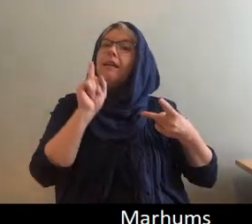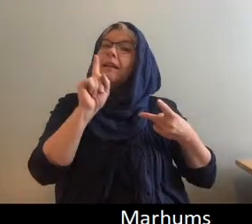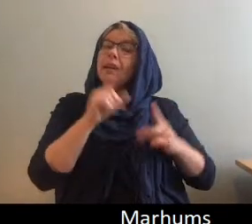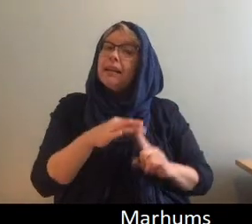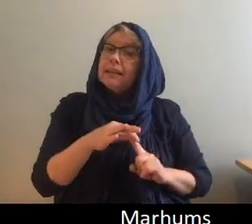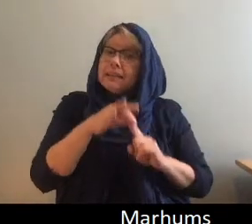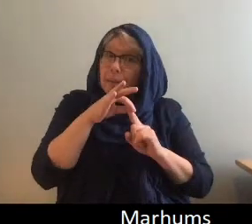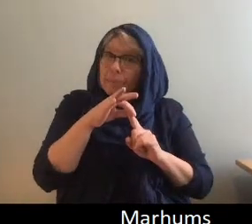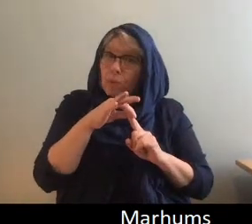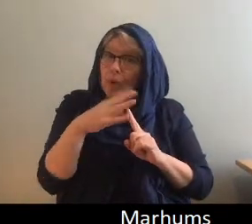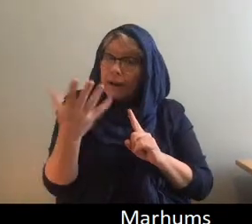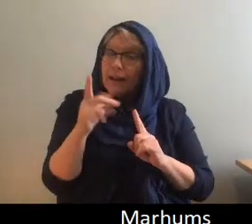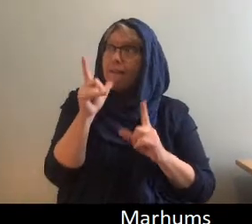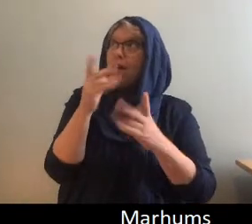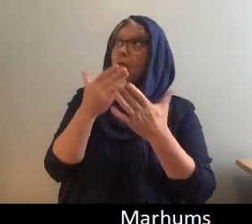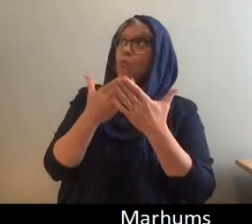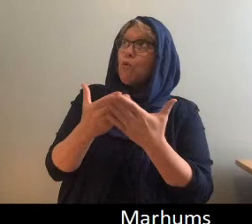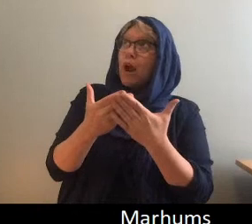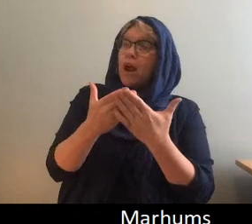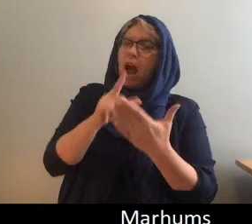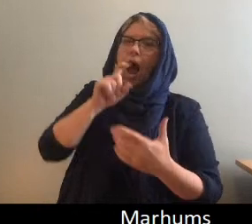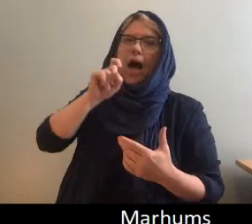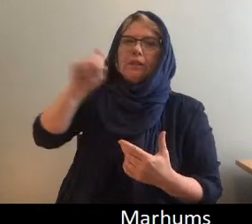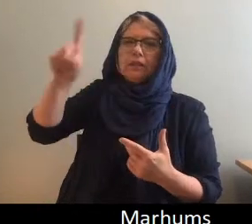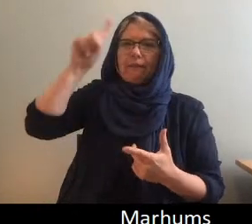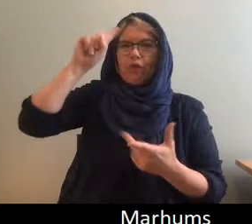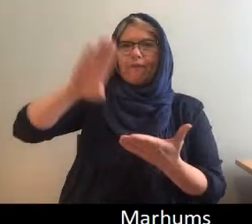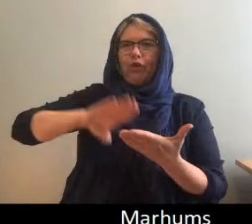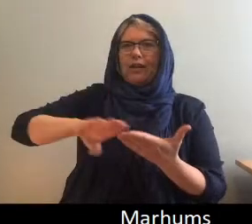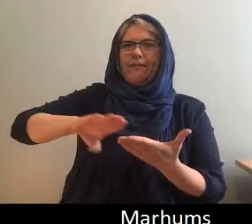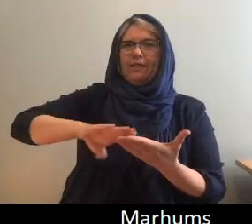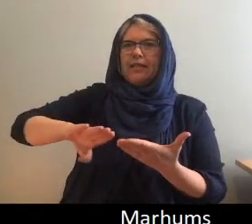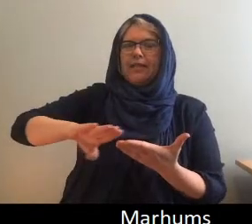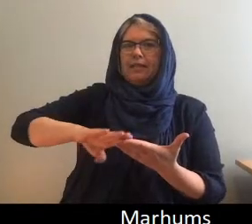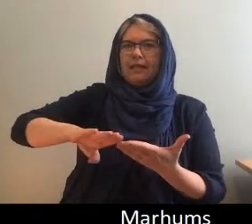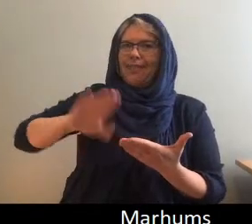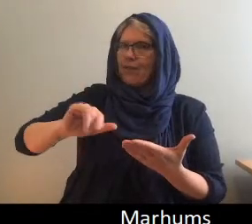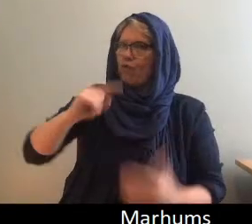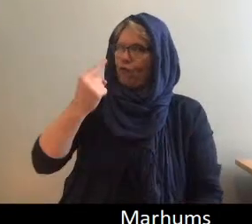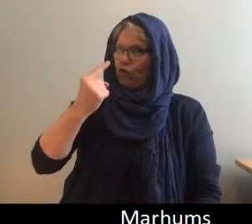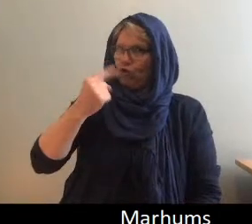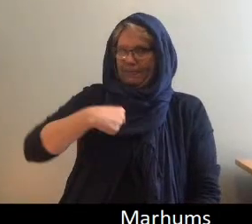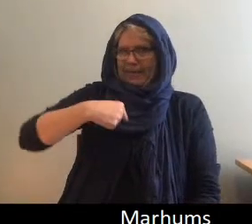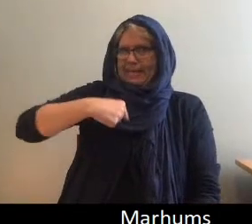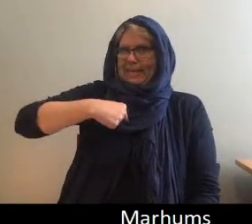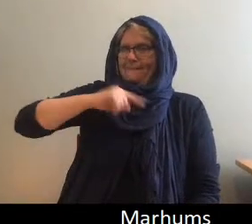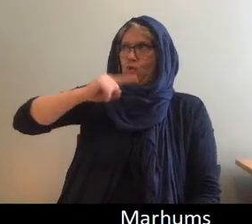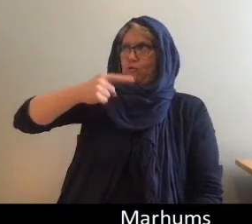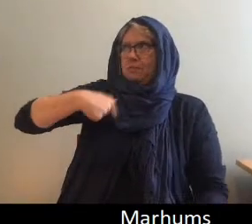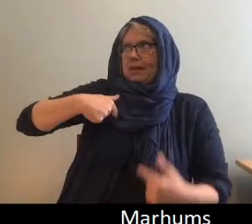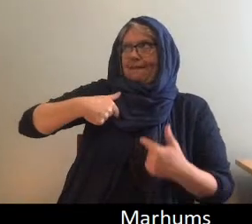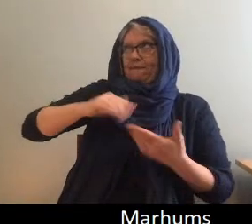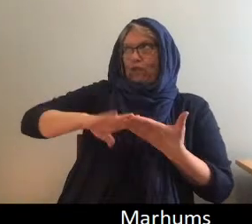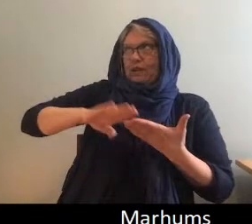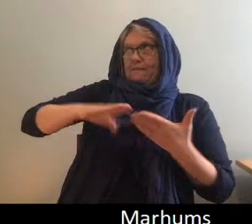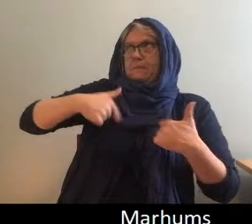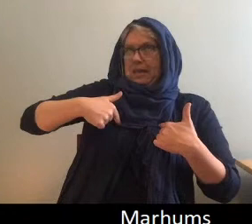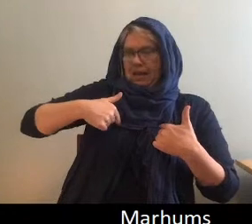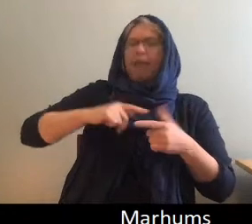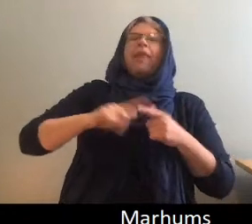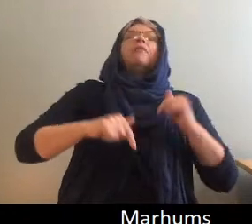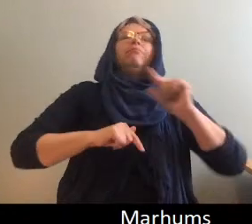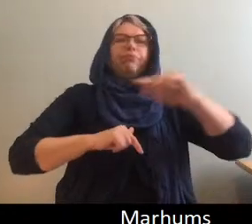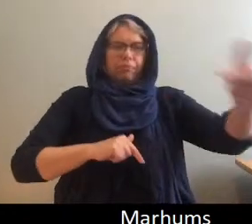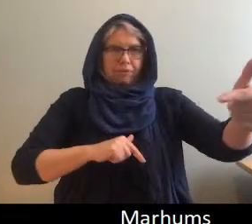accepted. This is why when we are doing the amal, the acts of worship with the Holy Quran, when we're doing those amal, there are a number of times that we